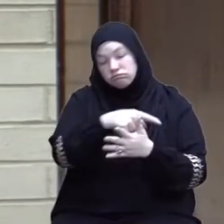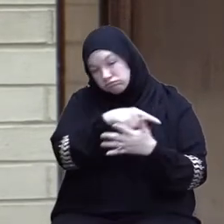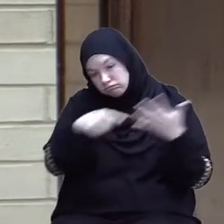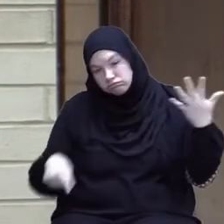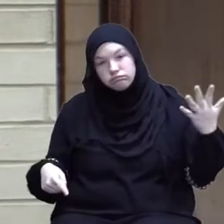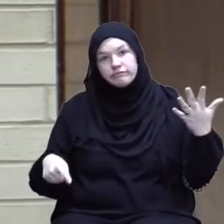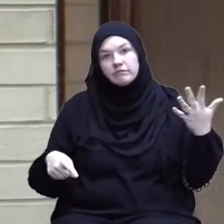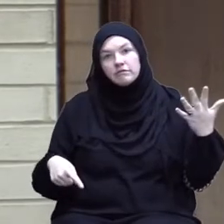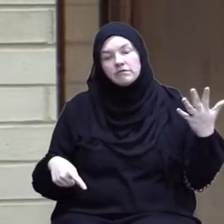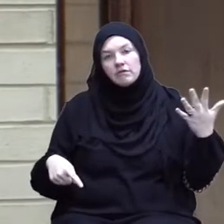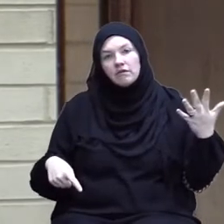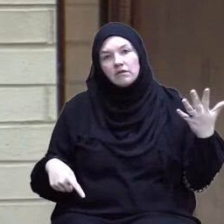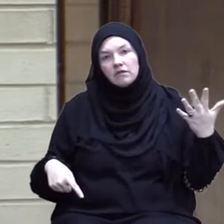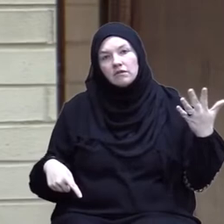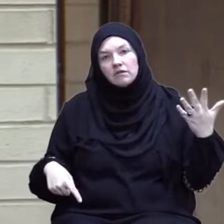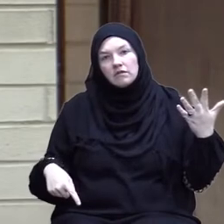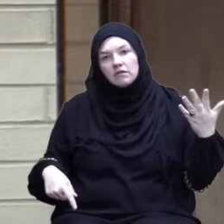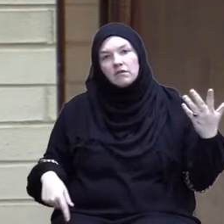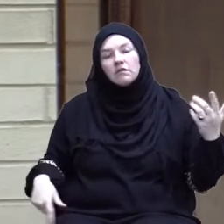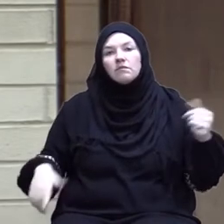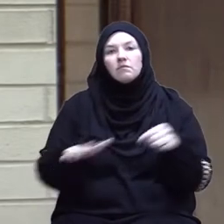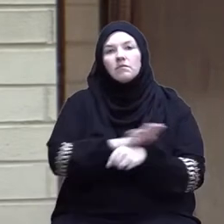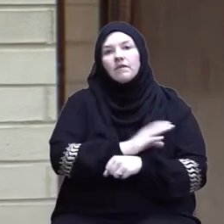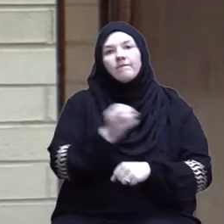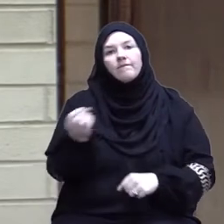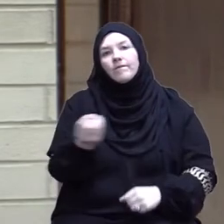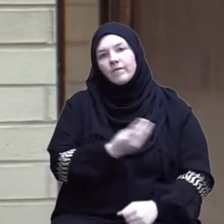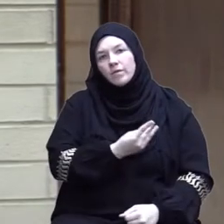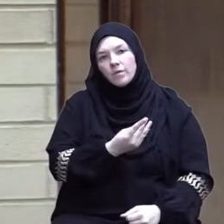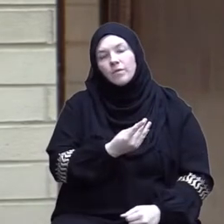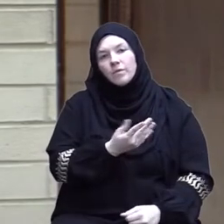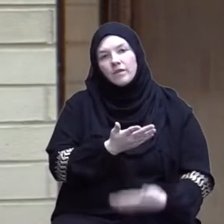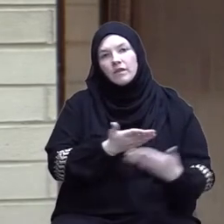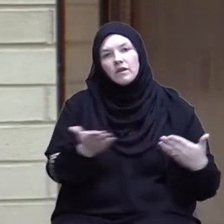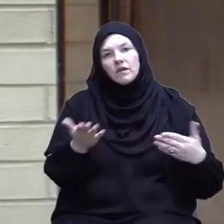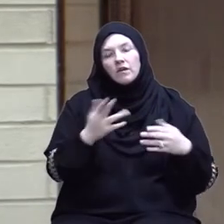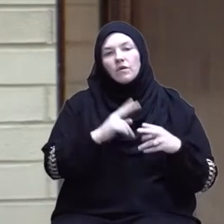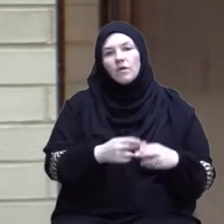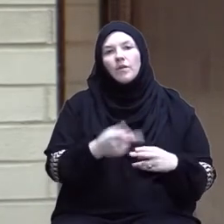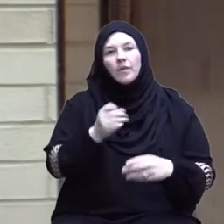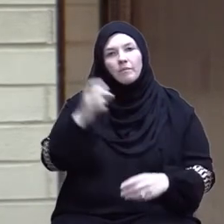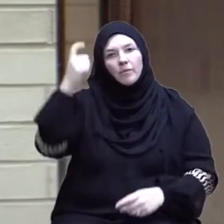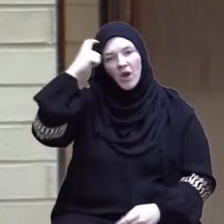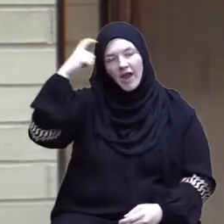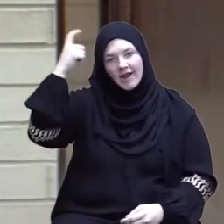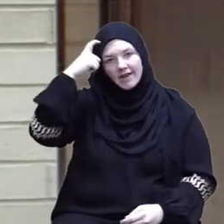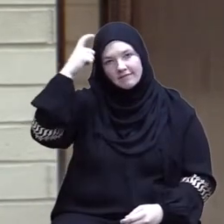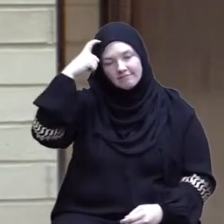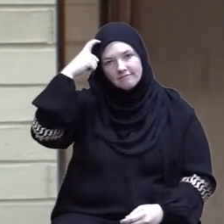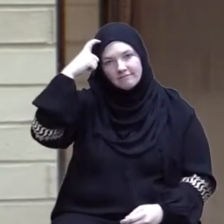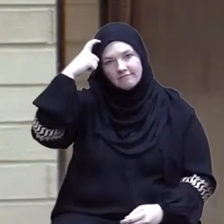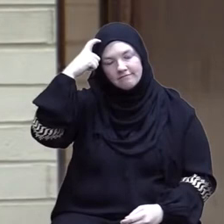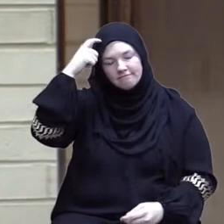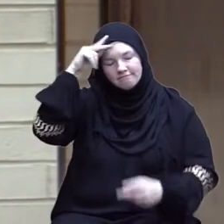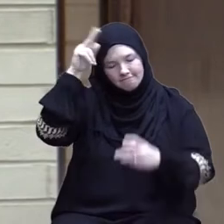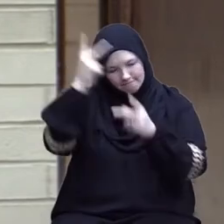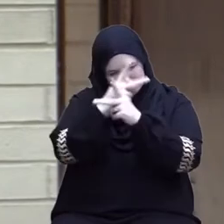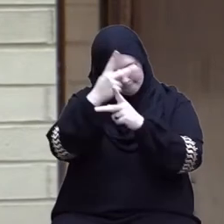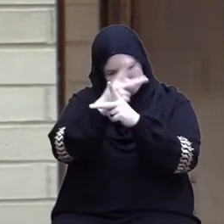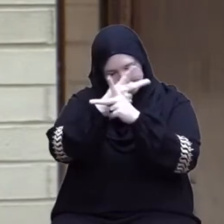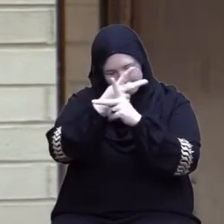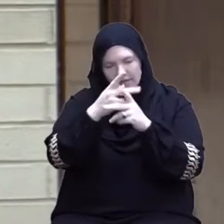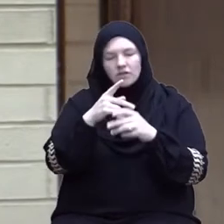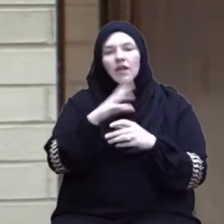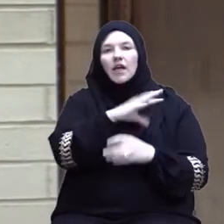are packed in this couple of pounds of what we call the brain to work our way into the